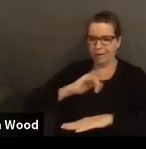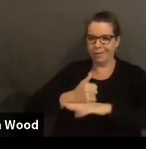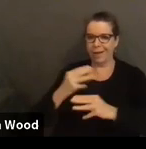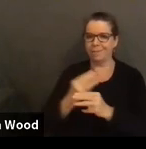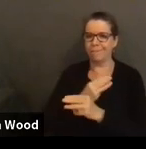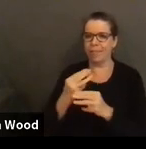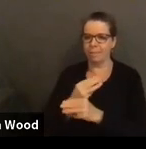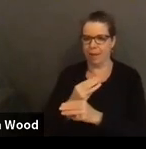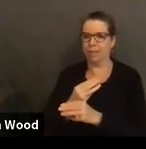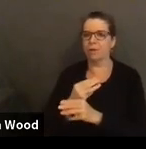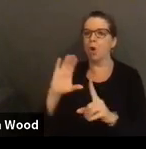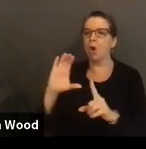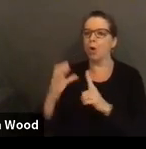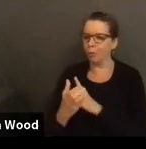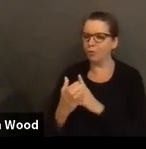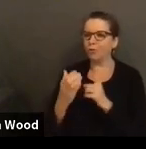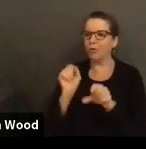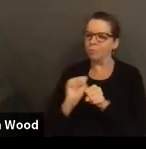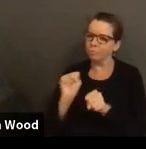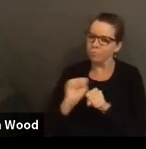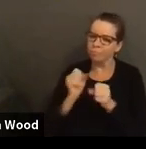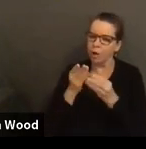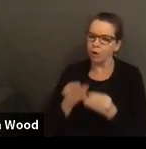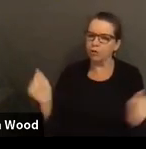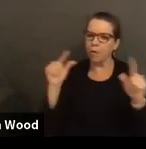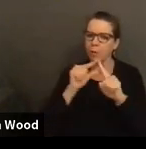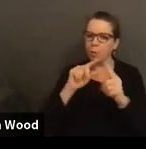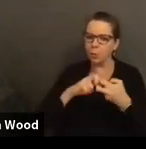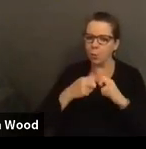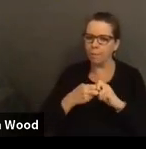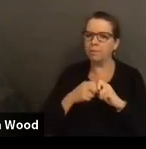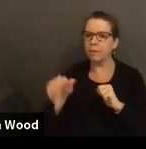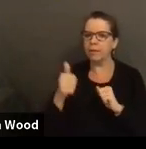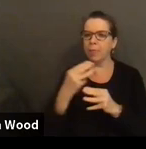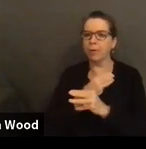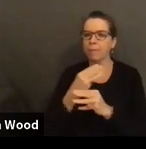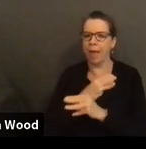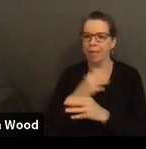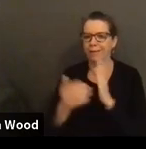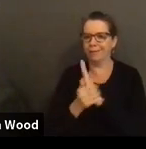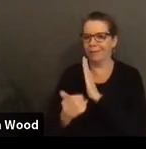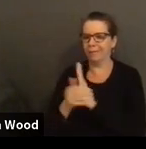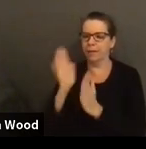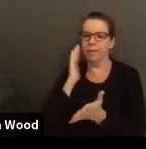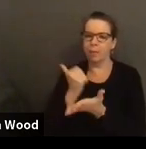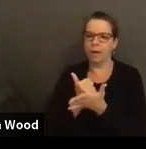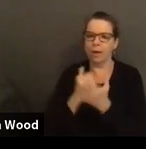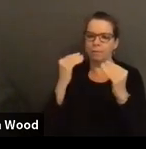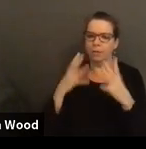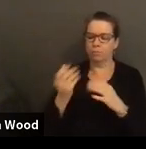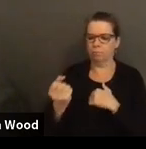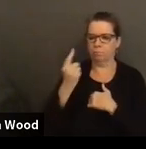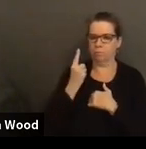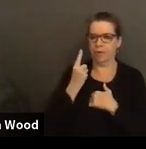mathematics culture, working on solving word problems and other math tasks that will help teachers understand where